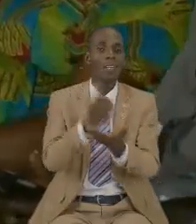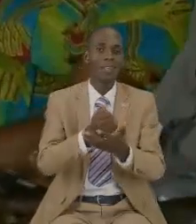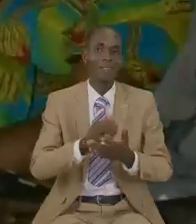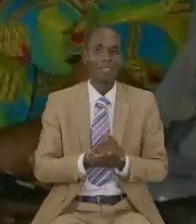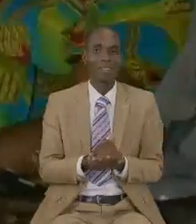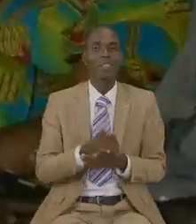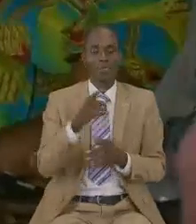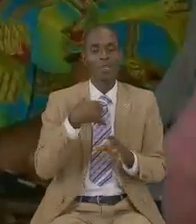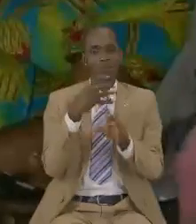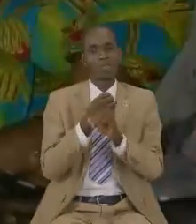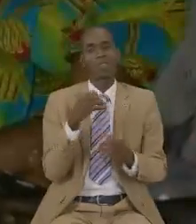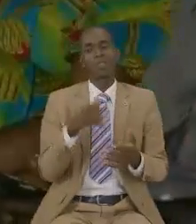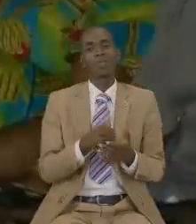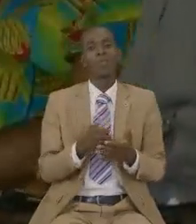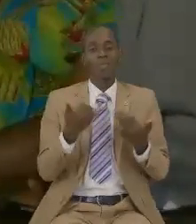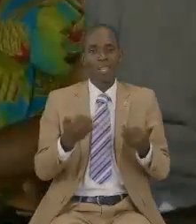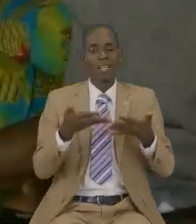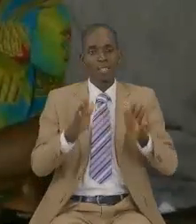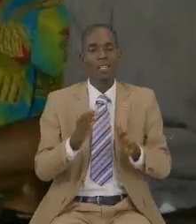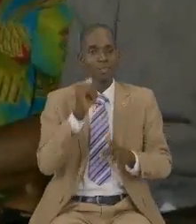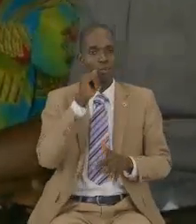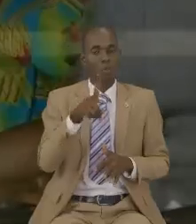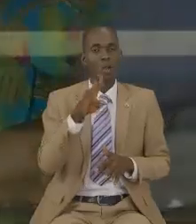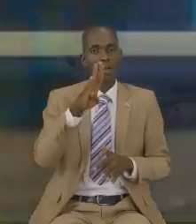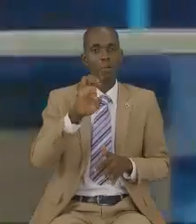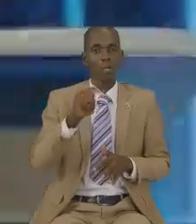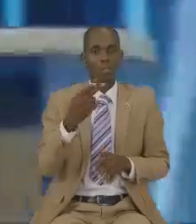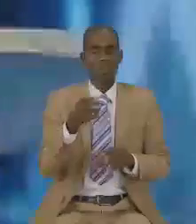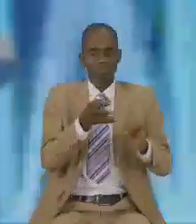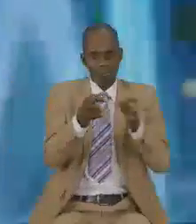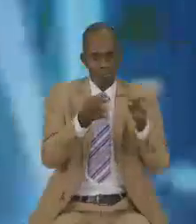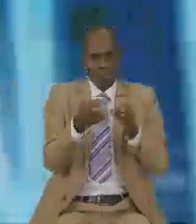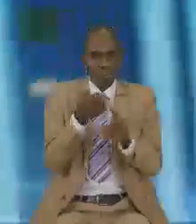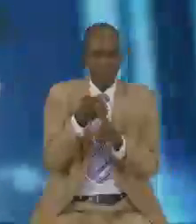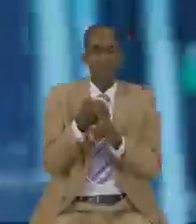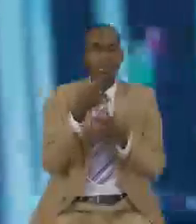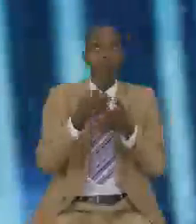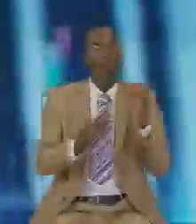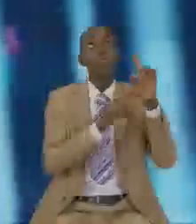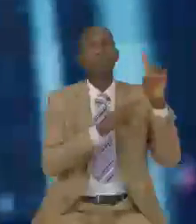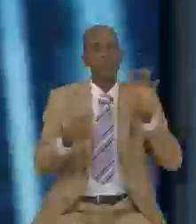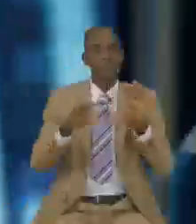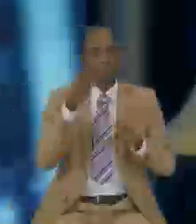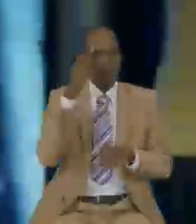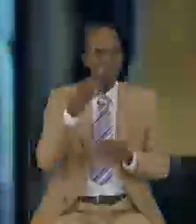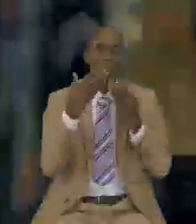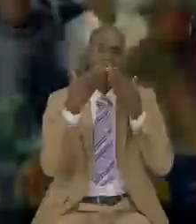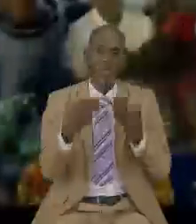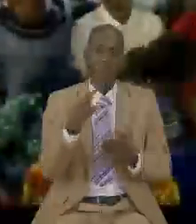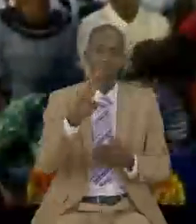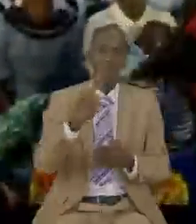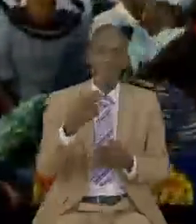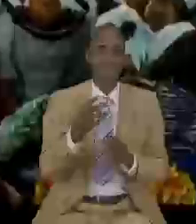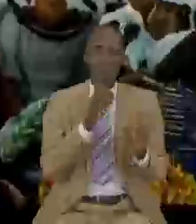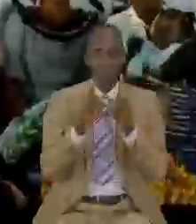You got it. Let Bethel talk to you herself, what the Lord did for her. Thank you, Bethel. Come talk